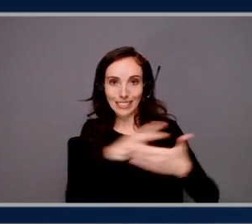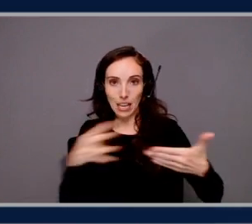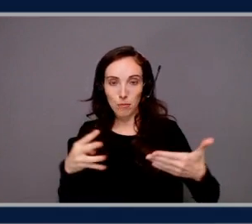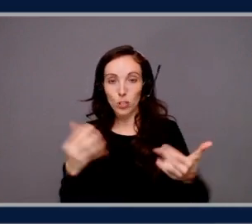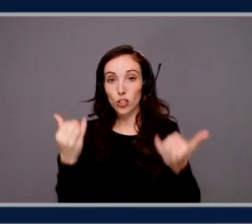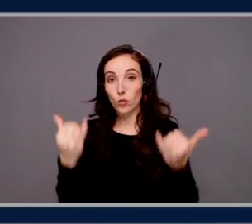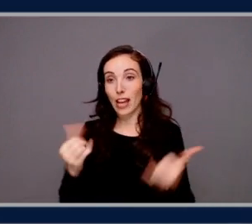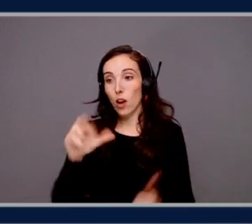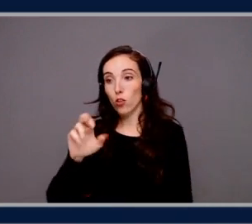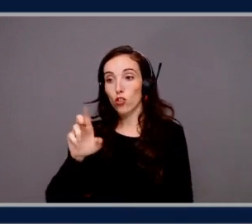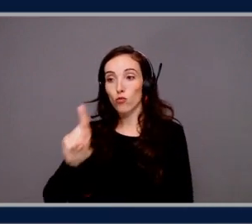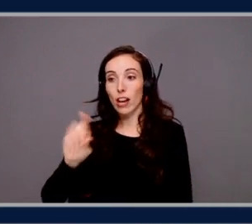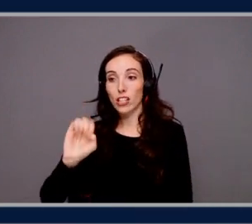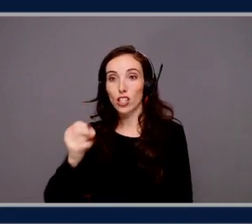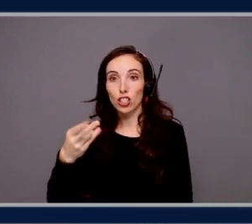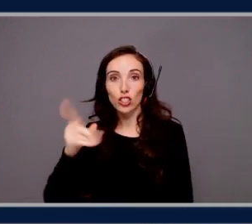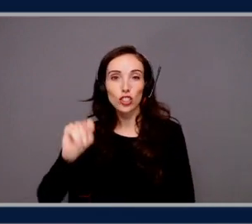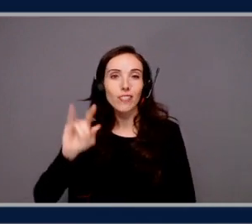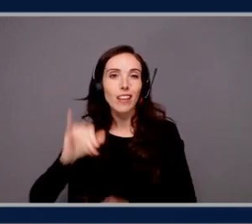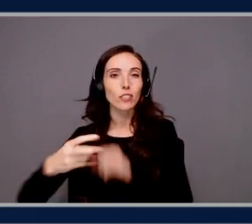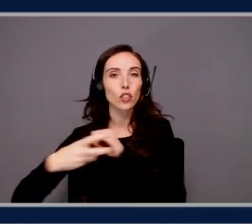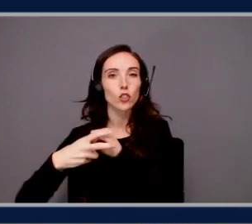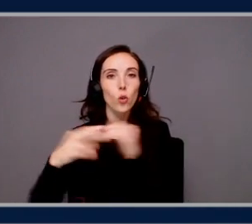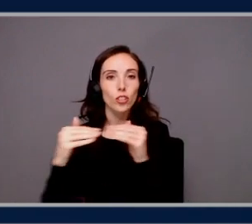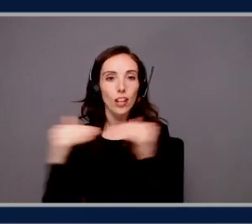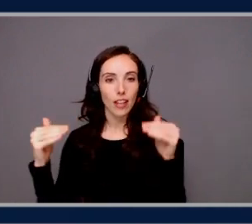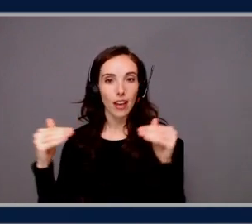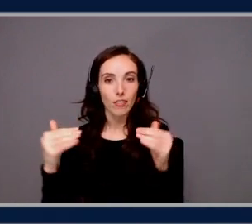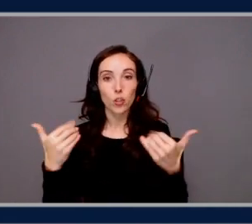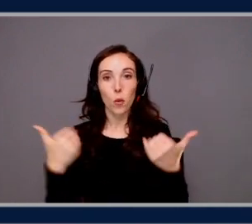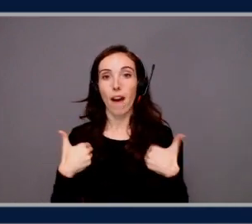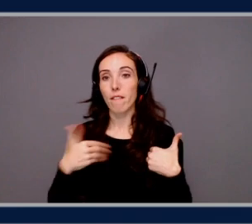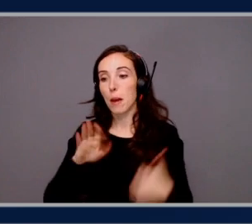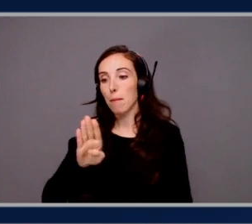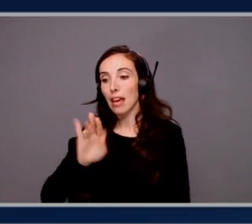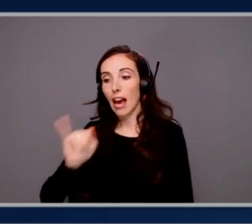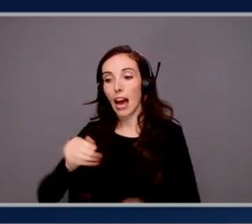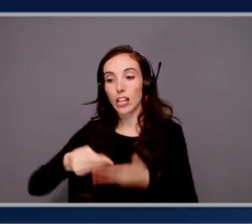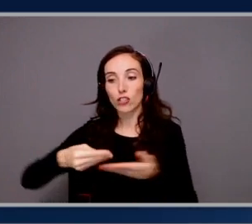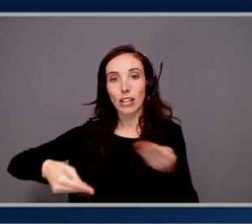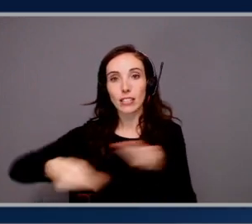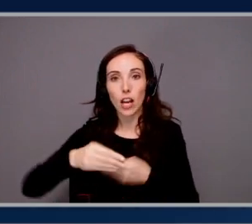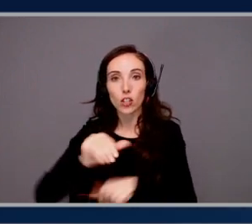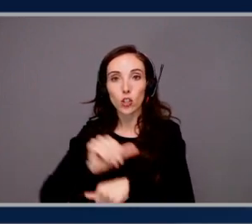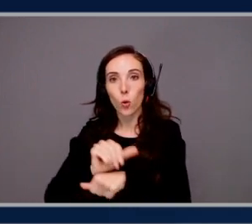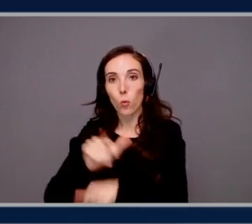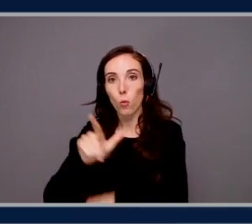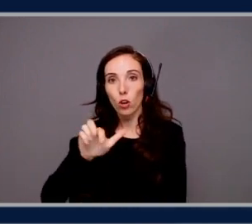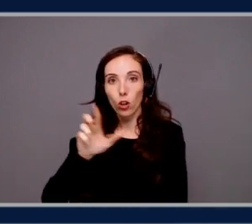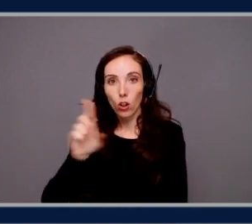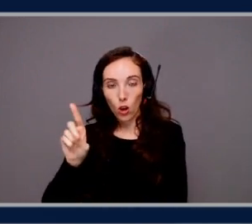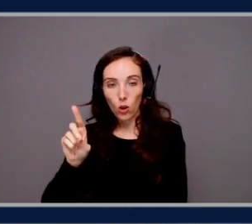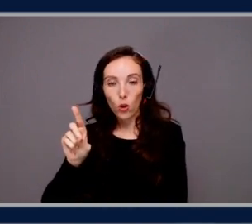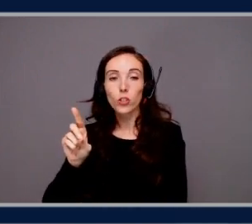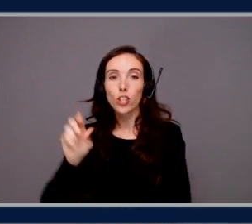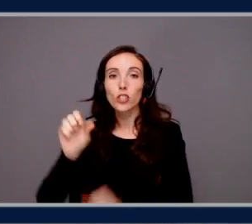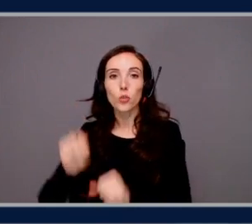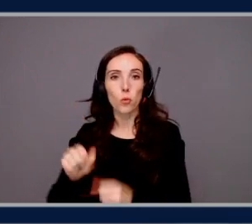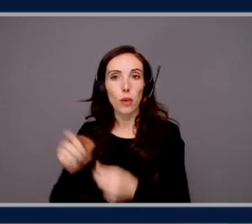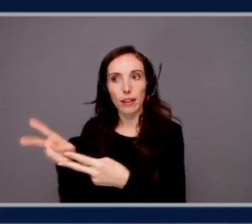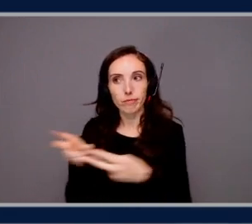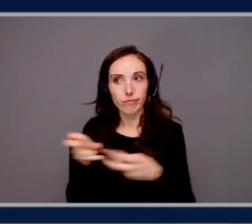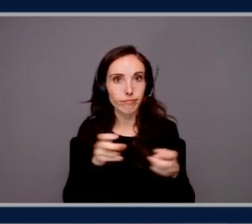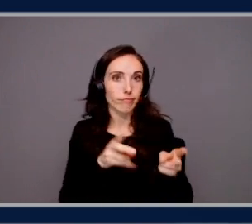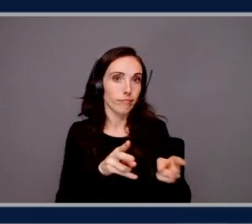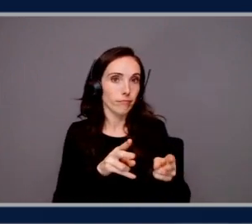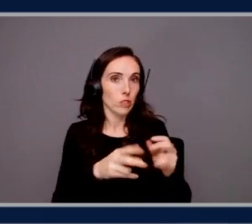as a storage layer so that now you have BI transactional workload. You can use that purpose-built store to